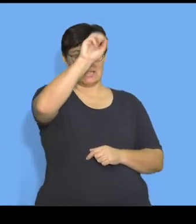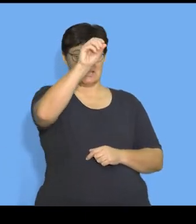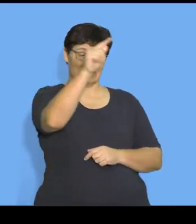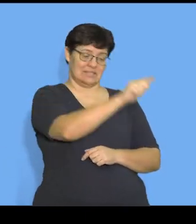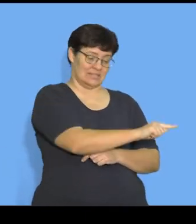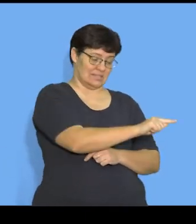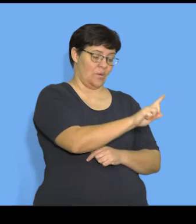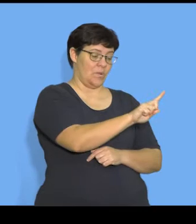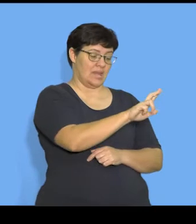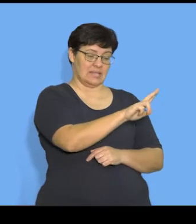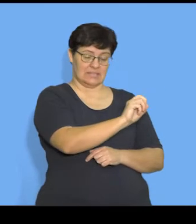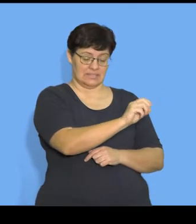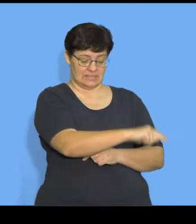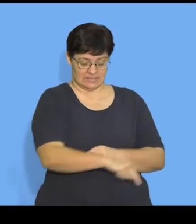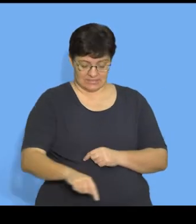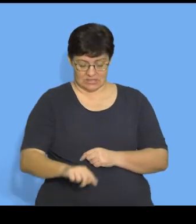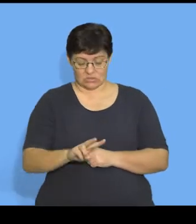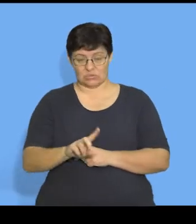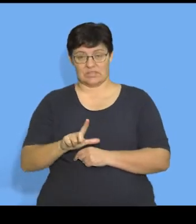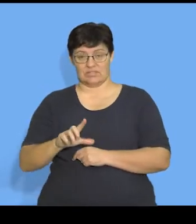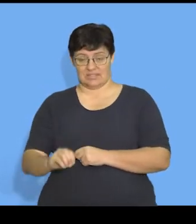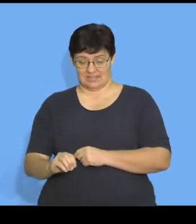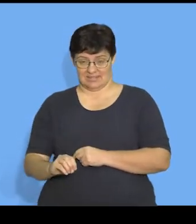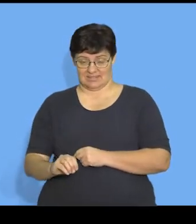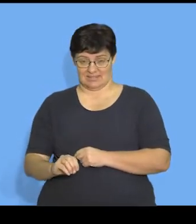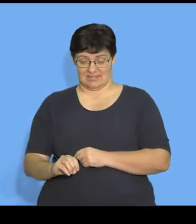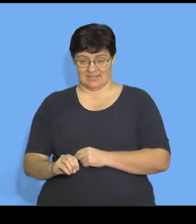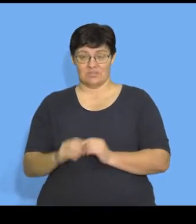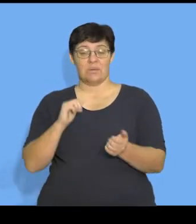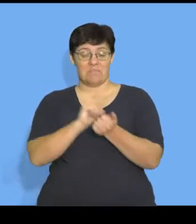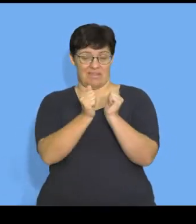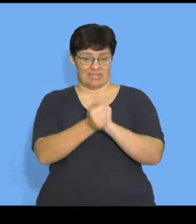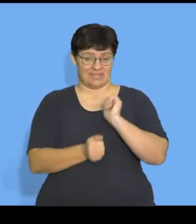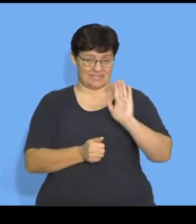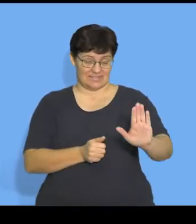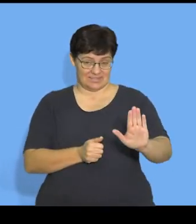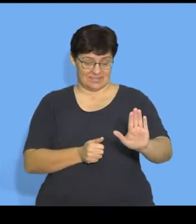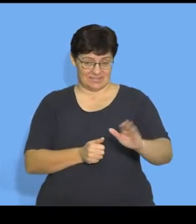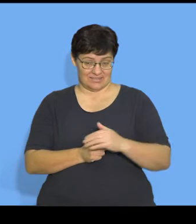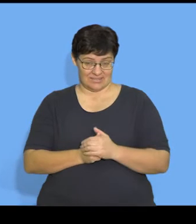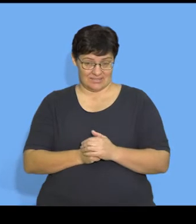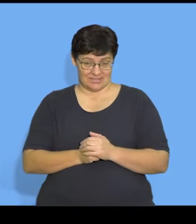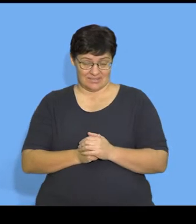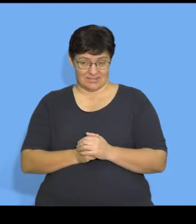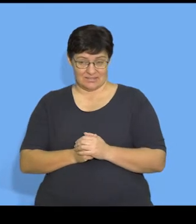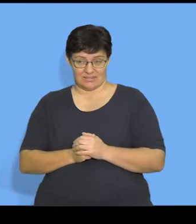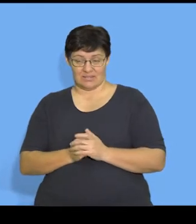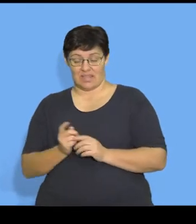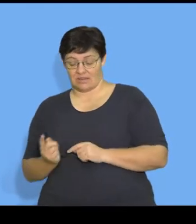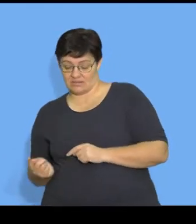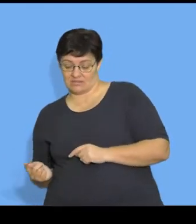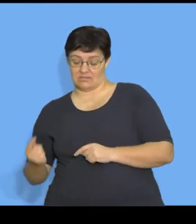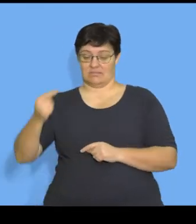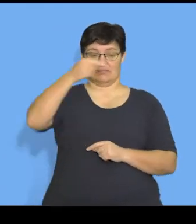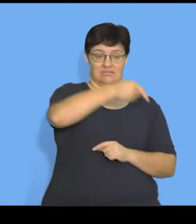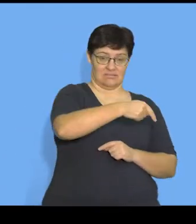that's 180, and that's 270. And now we measure the angles that way around.